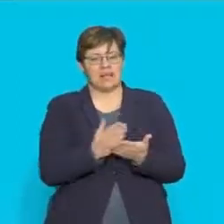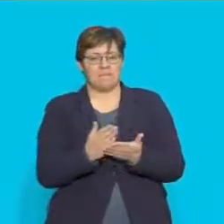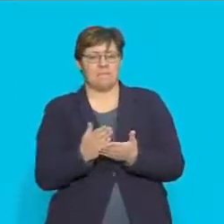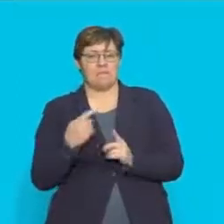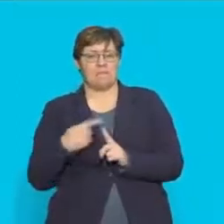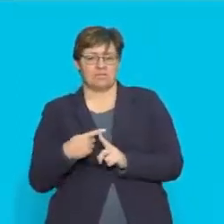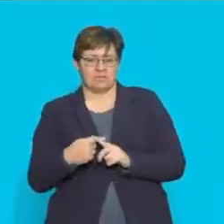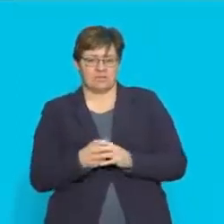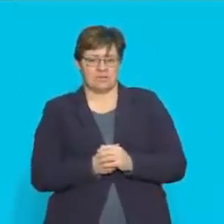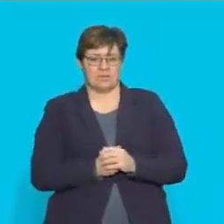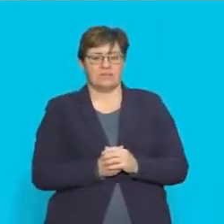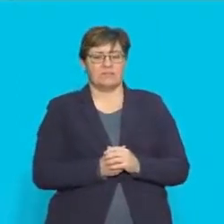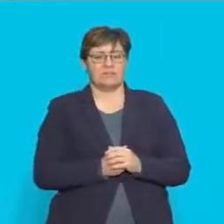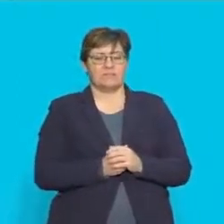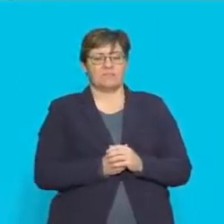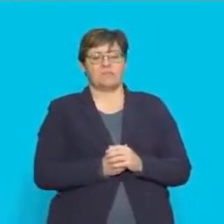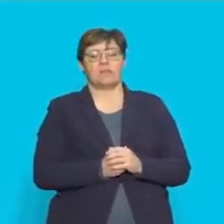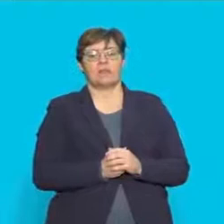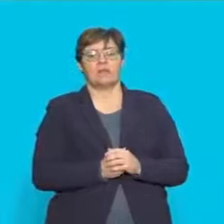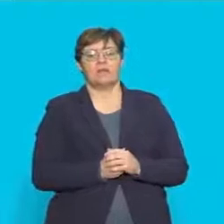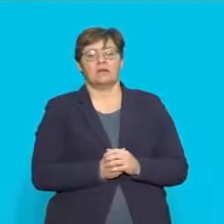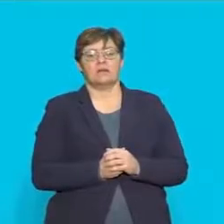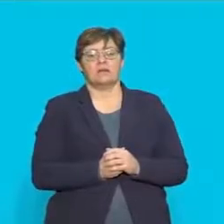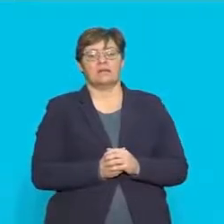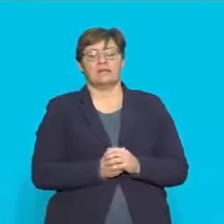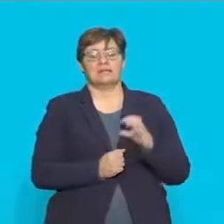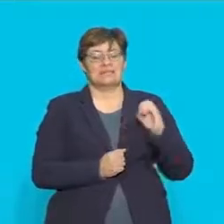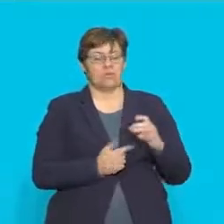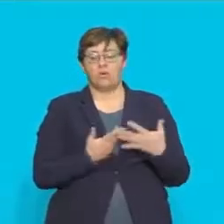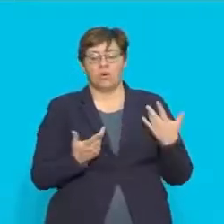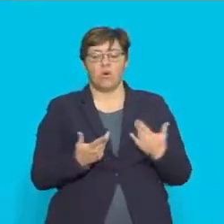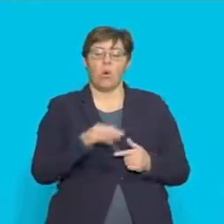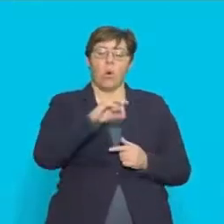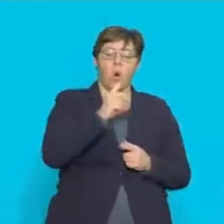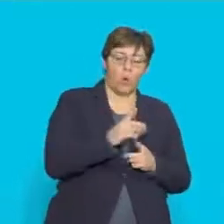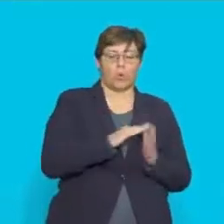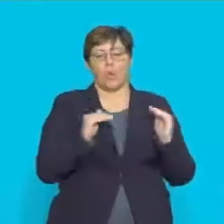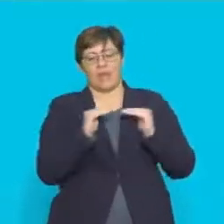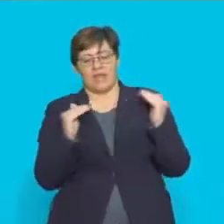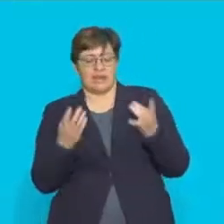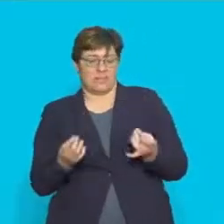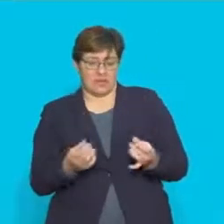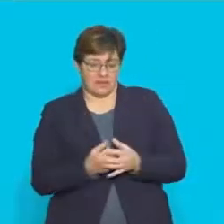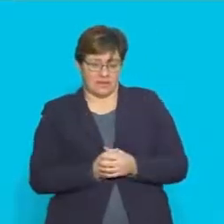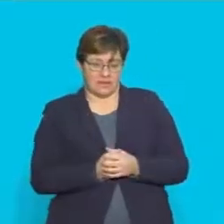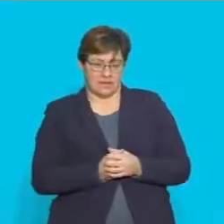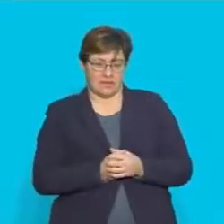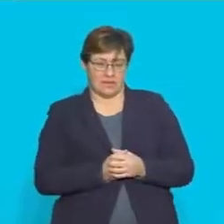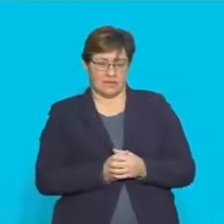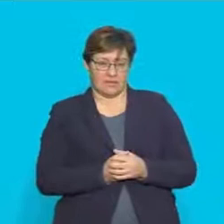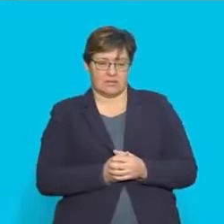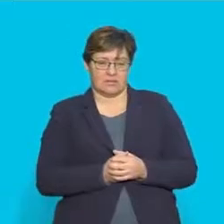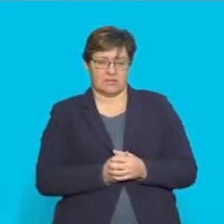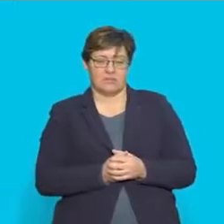not that all are positive. And then 0 is not an odd or even an even number. So